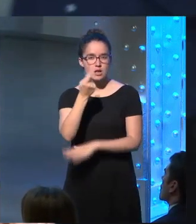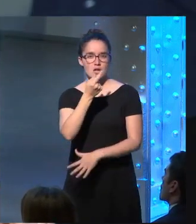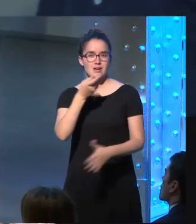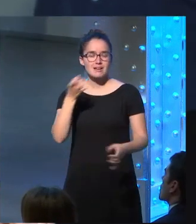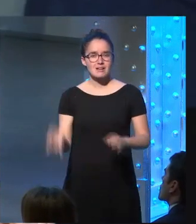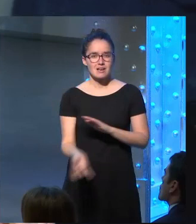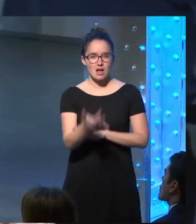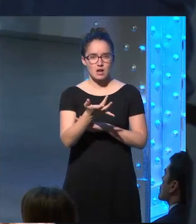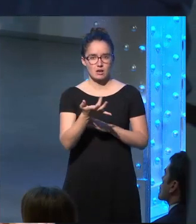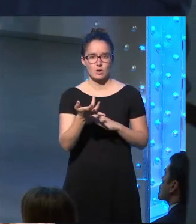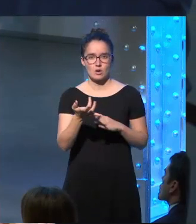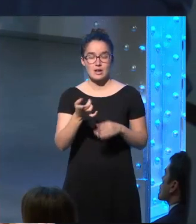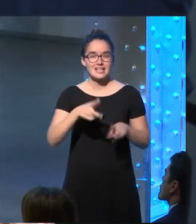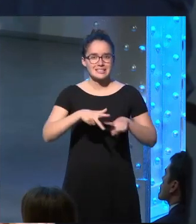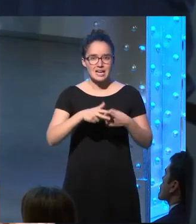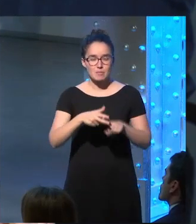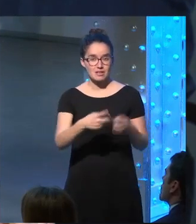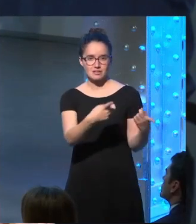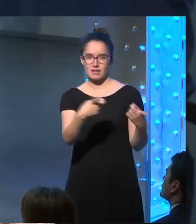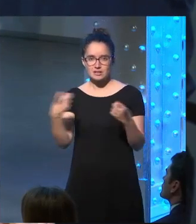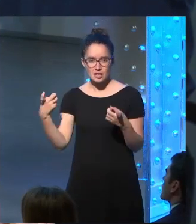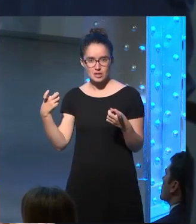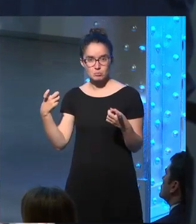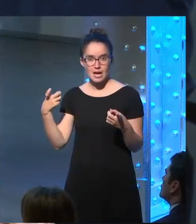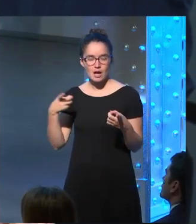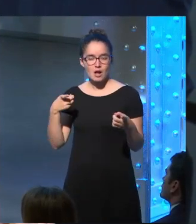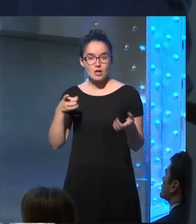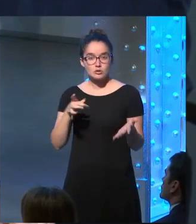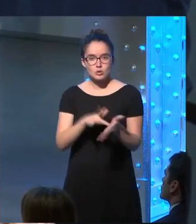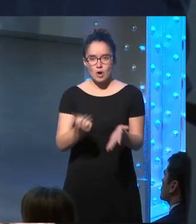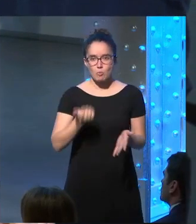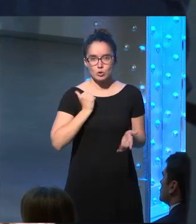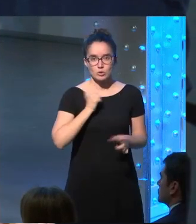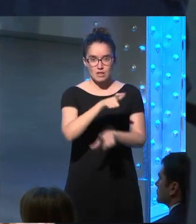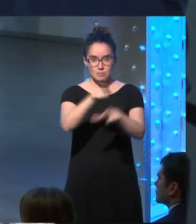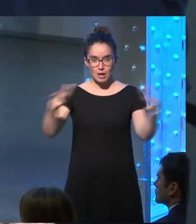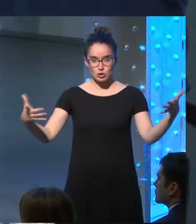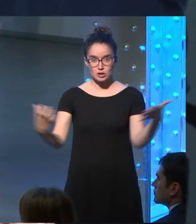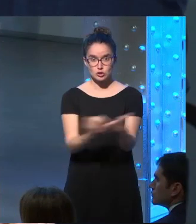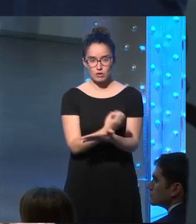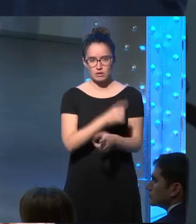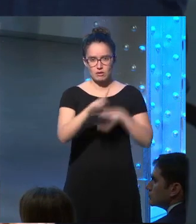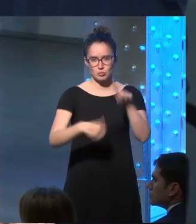to design the necessary tools to provide an opportunity for those